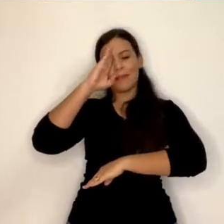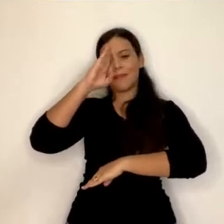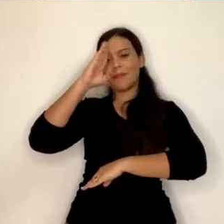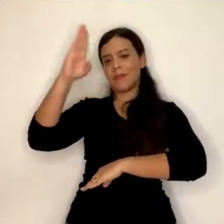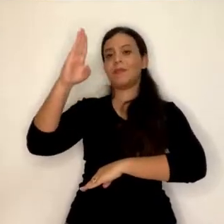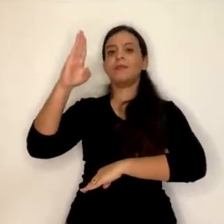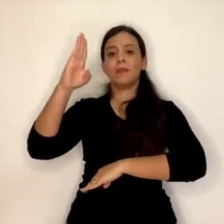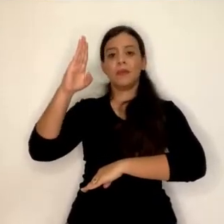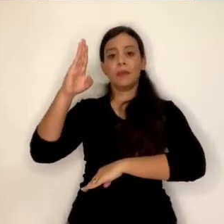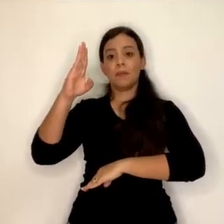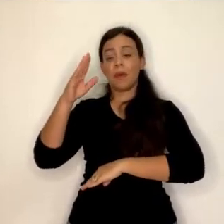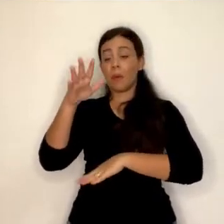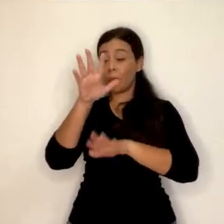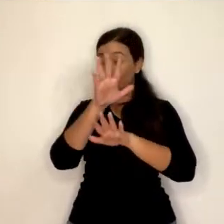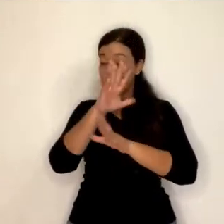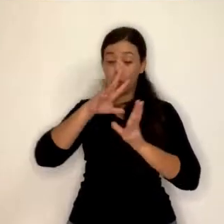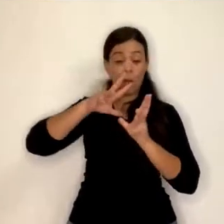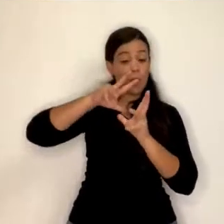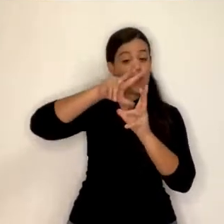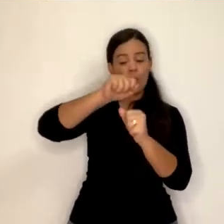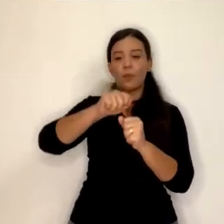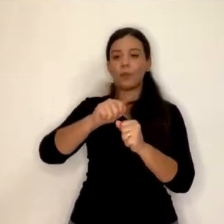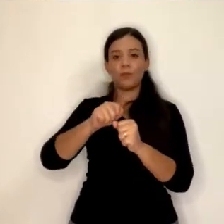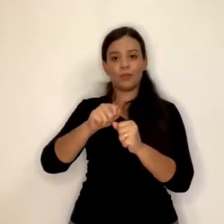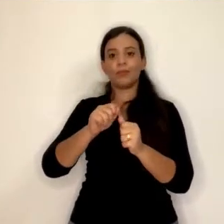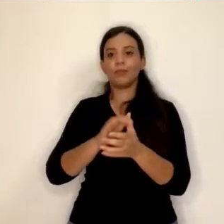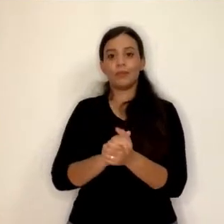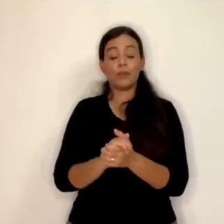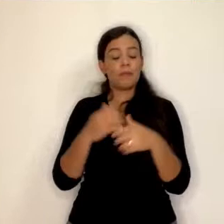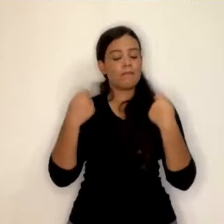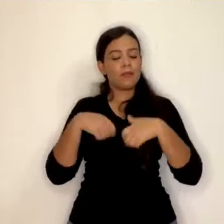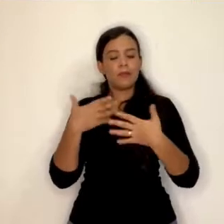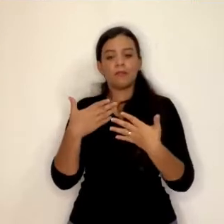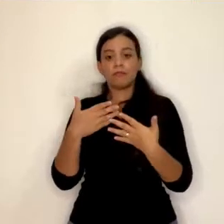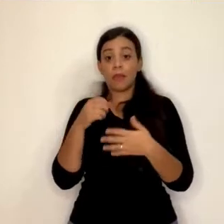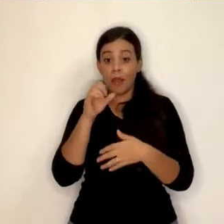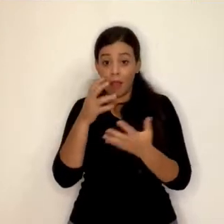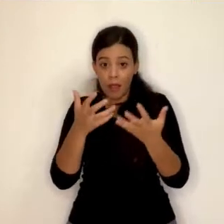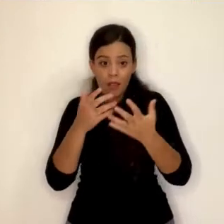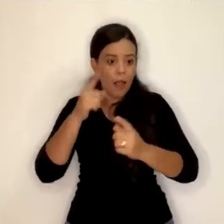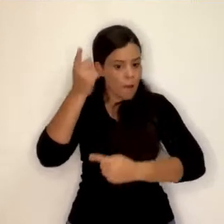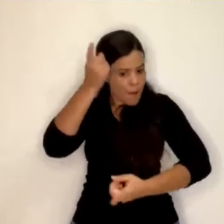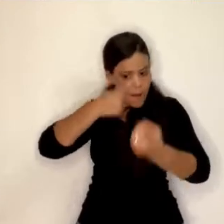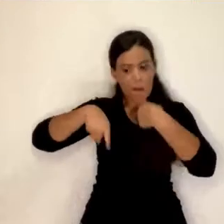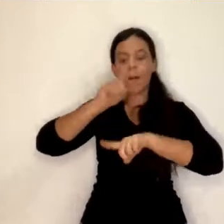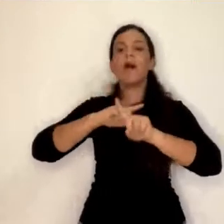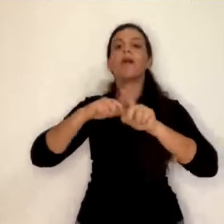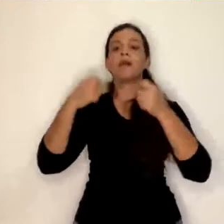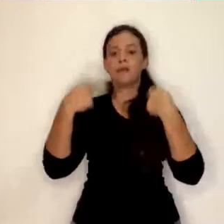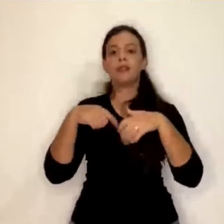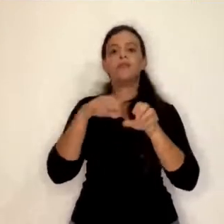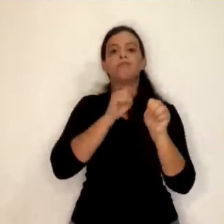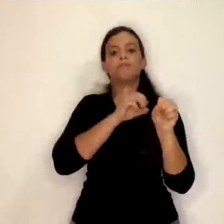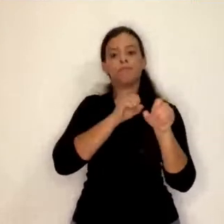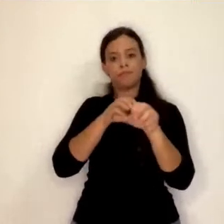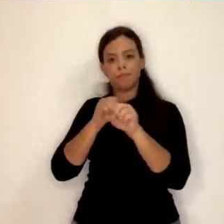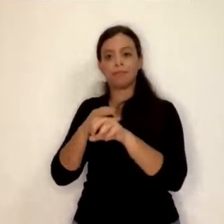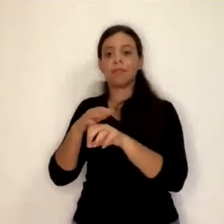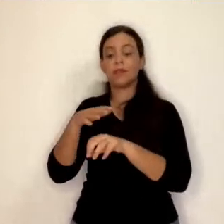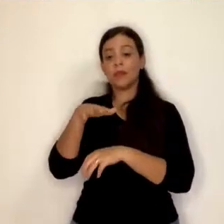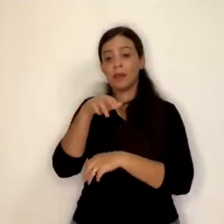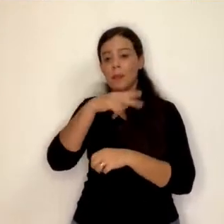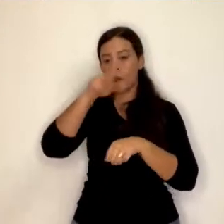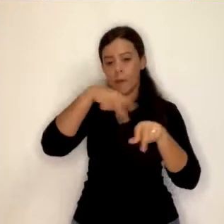a necessary condition for overcoming any type